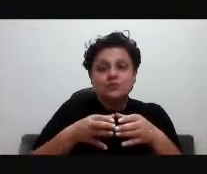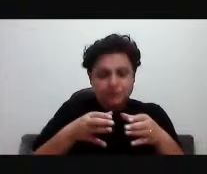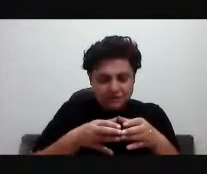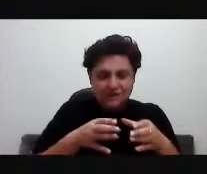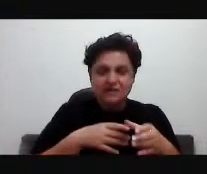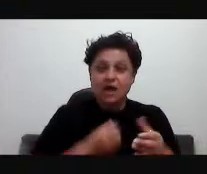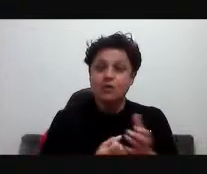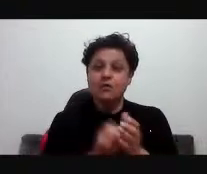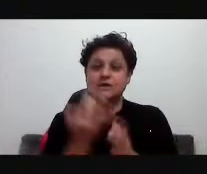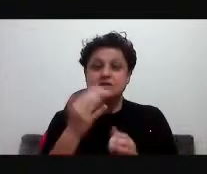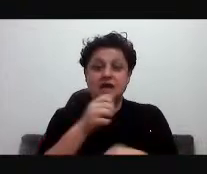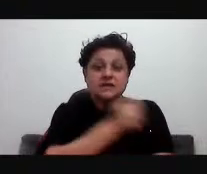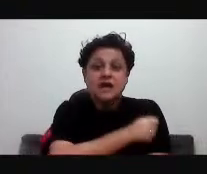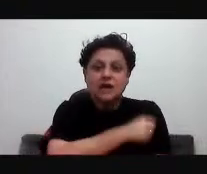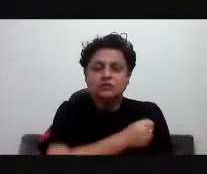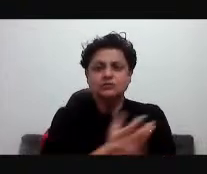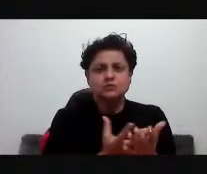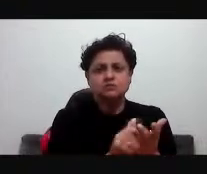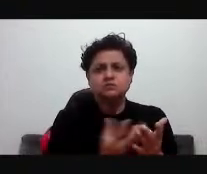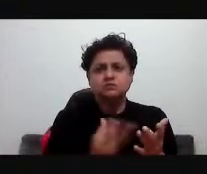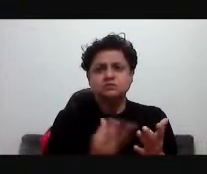material in these cases.